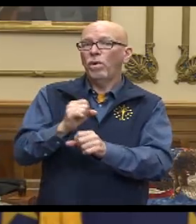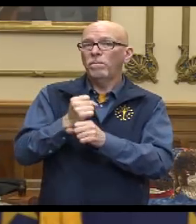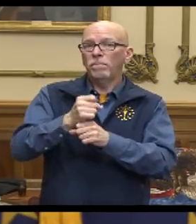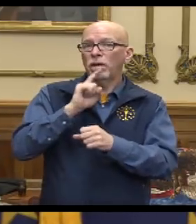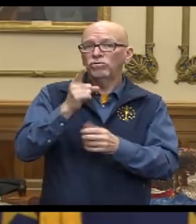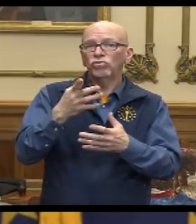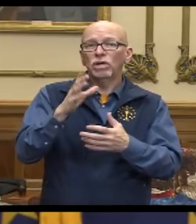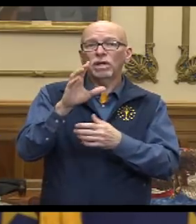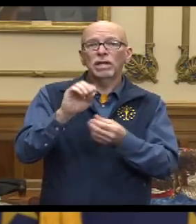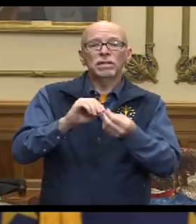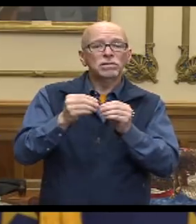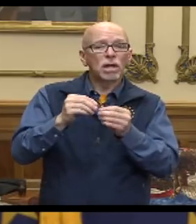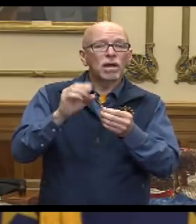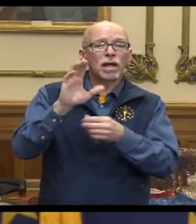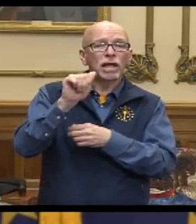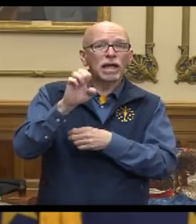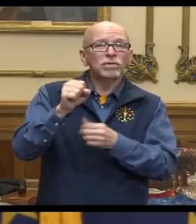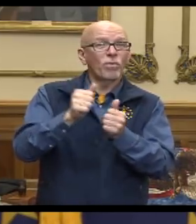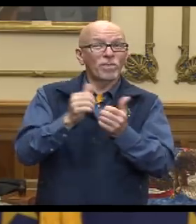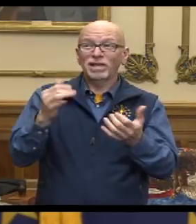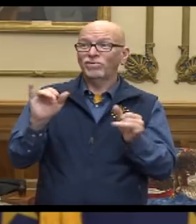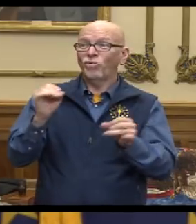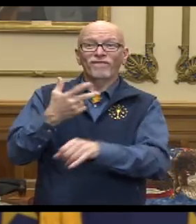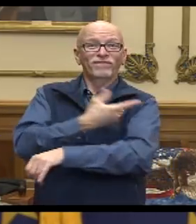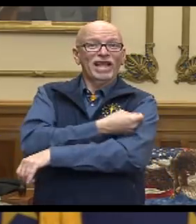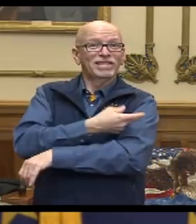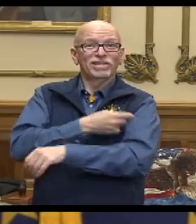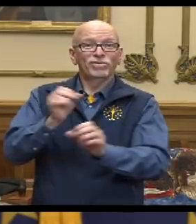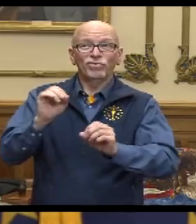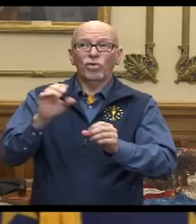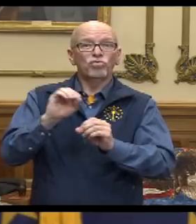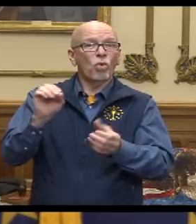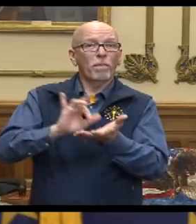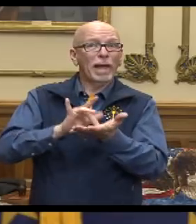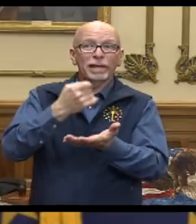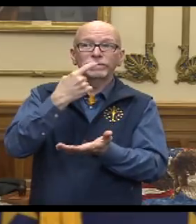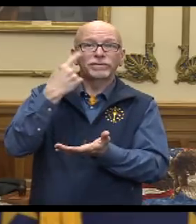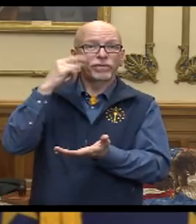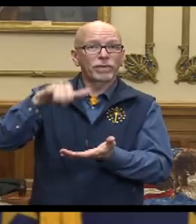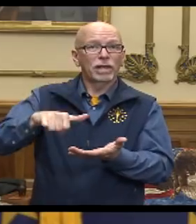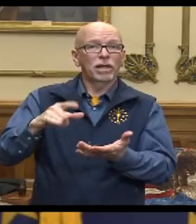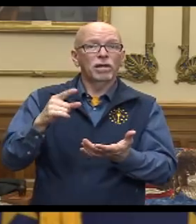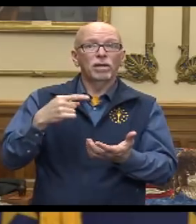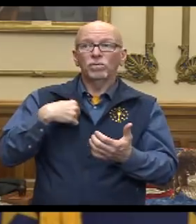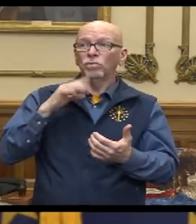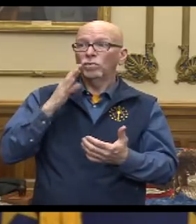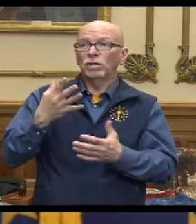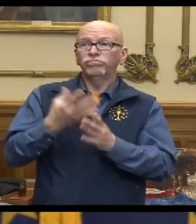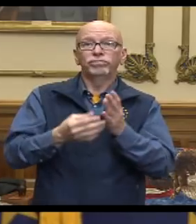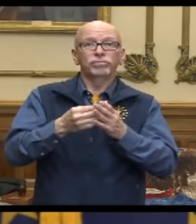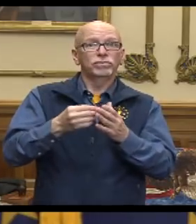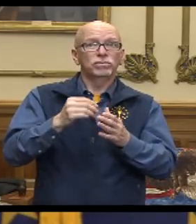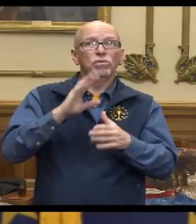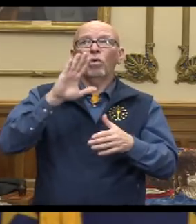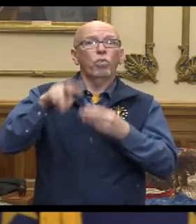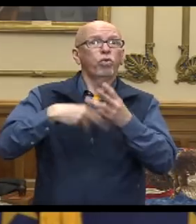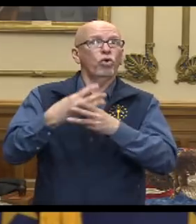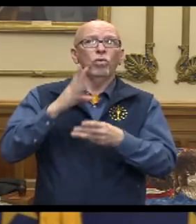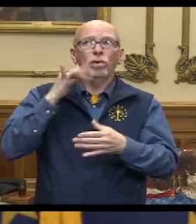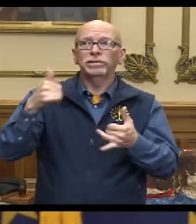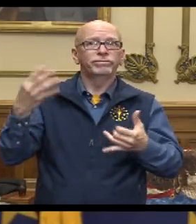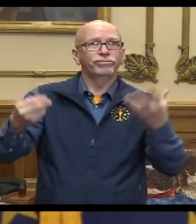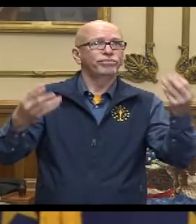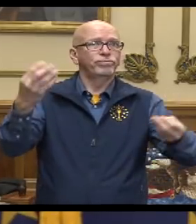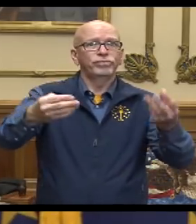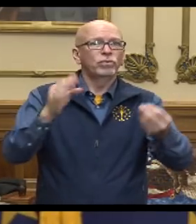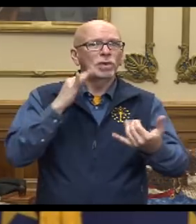cases, look, without a therapeutic or a vaccine, unfortunately, Lauren, we're going to lose people all over the world. You can lock